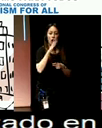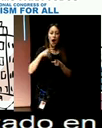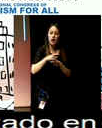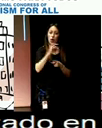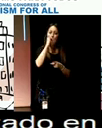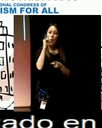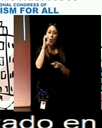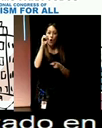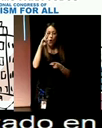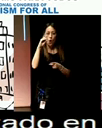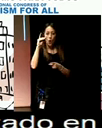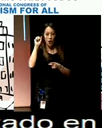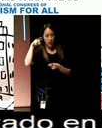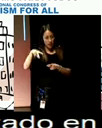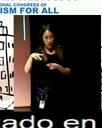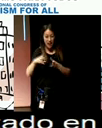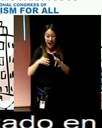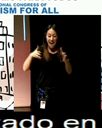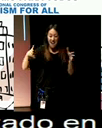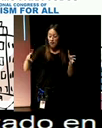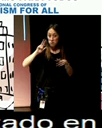while seeing it,